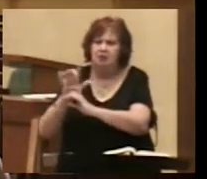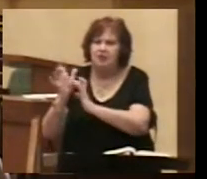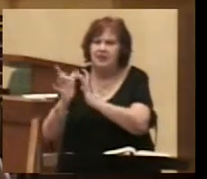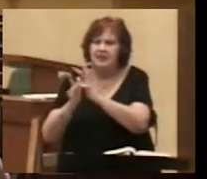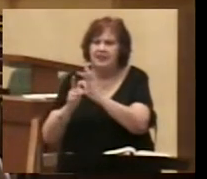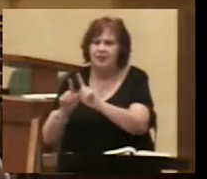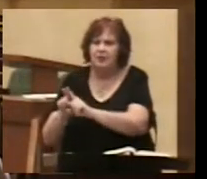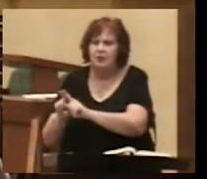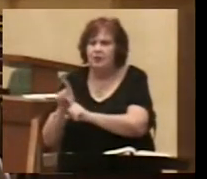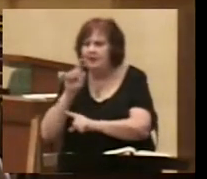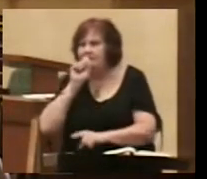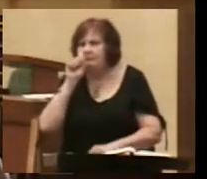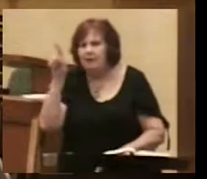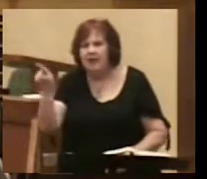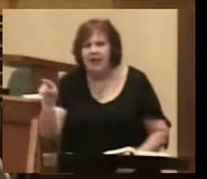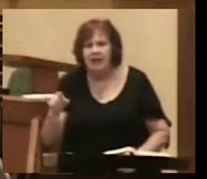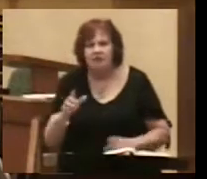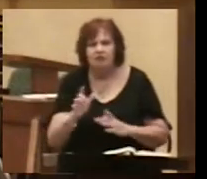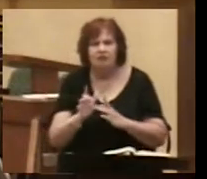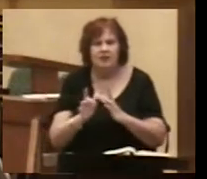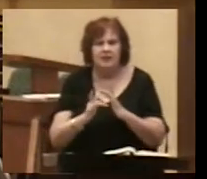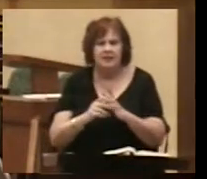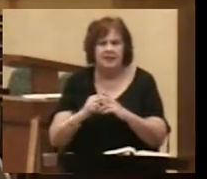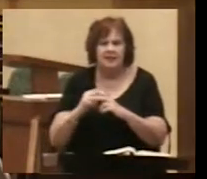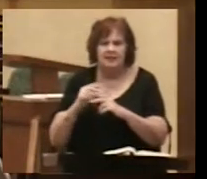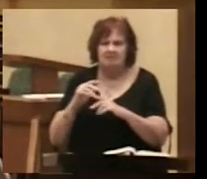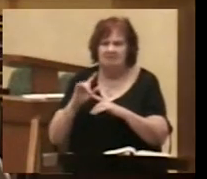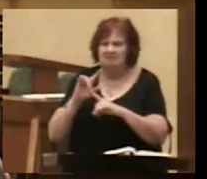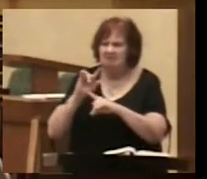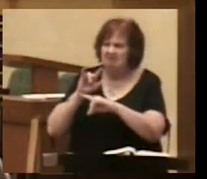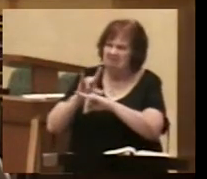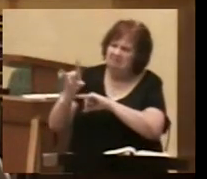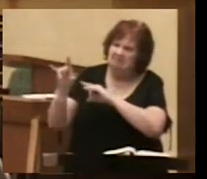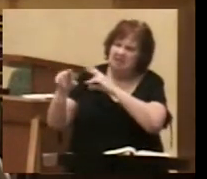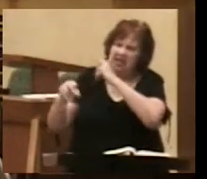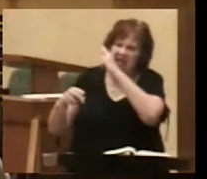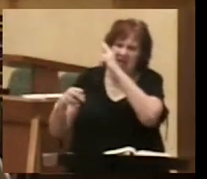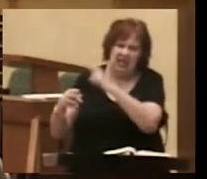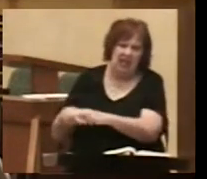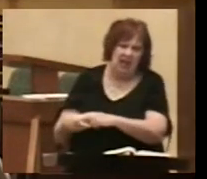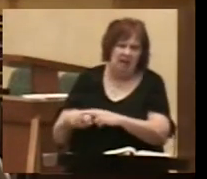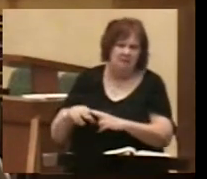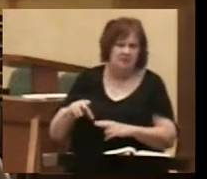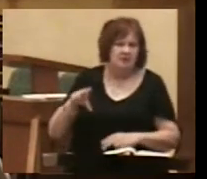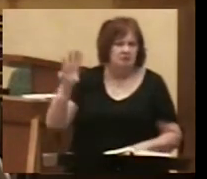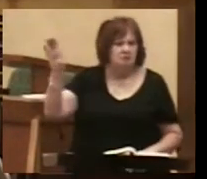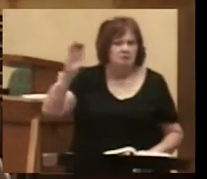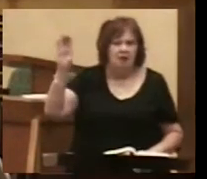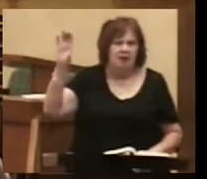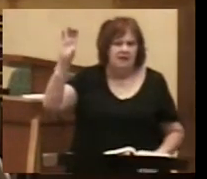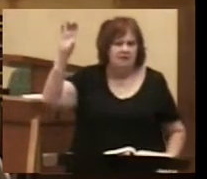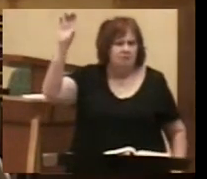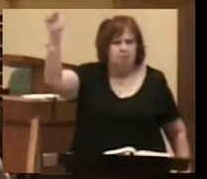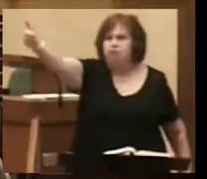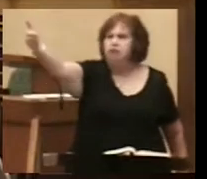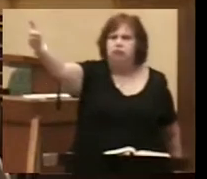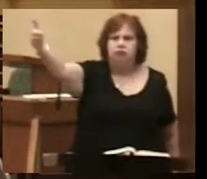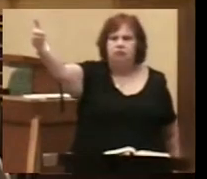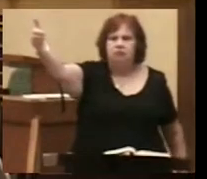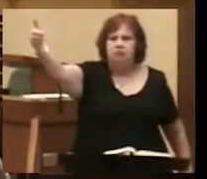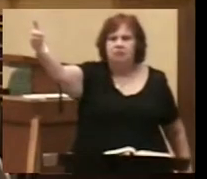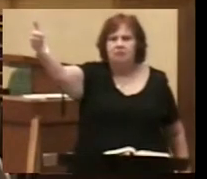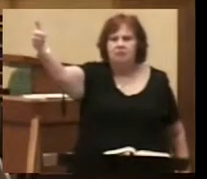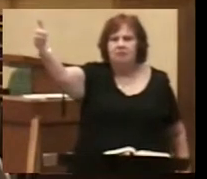Spit on him, called him names, strung him up on a cross. And yet that